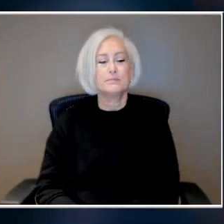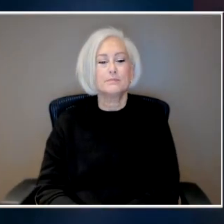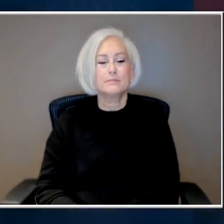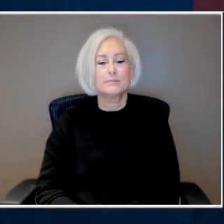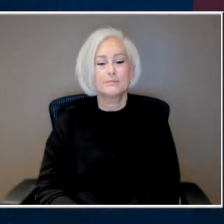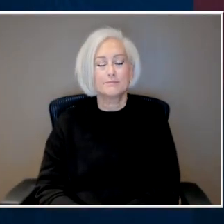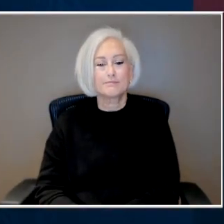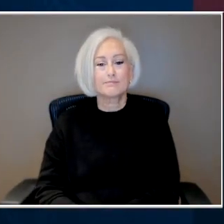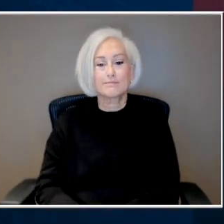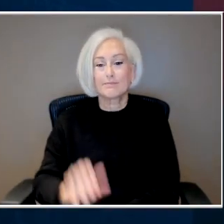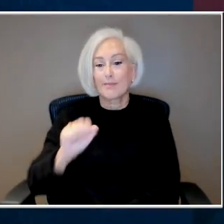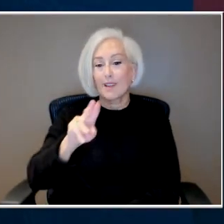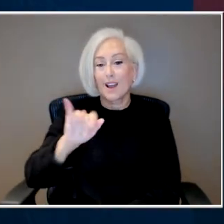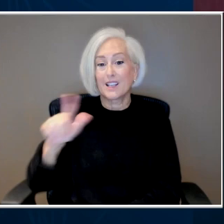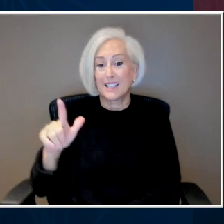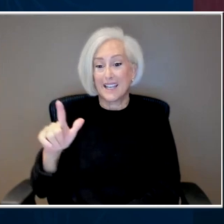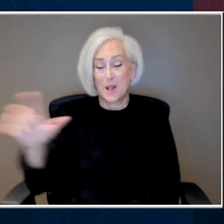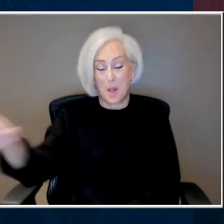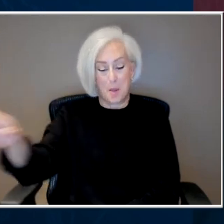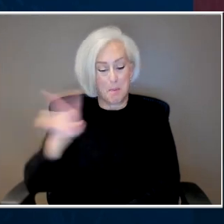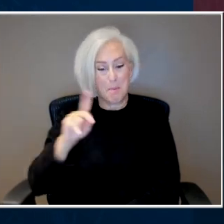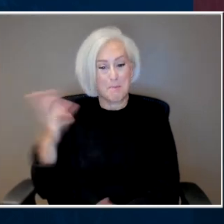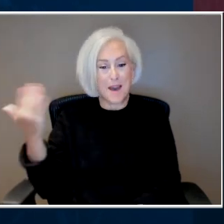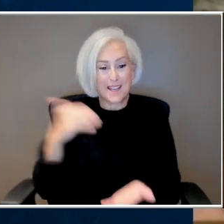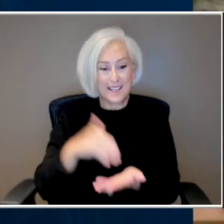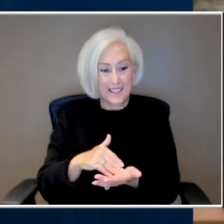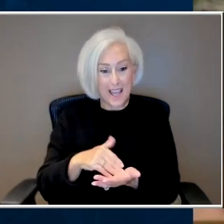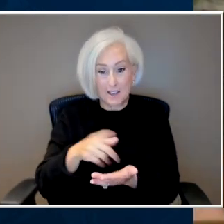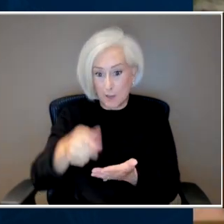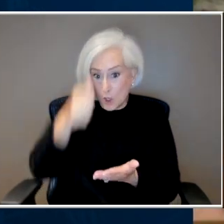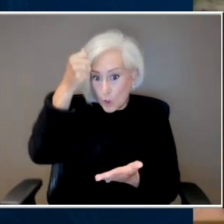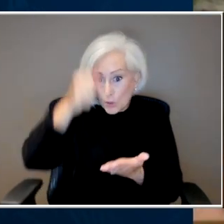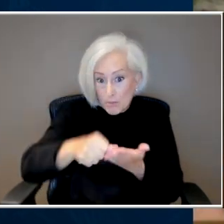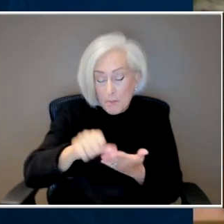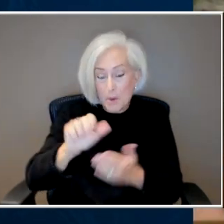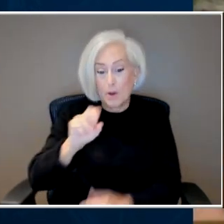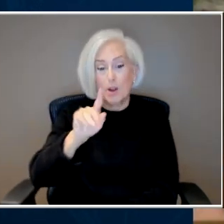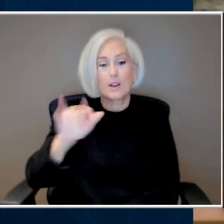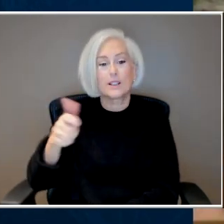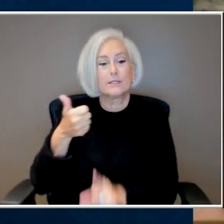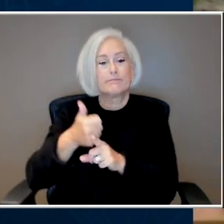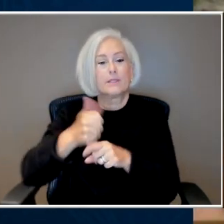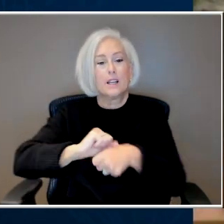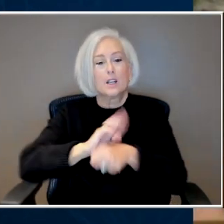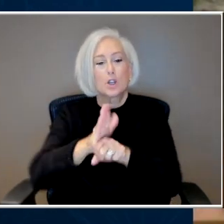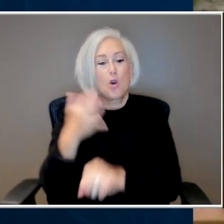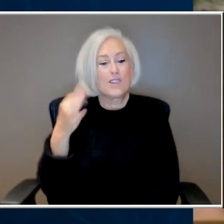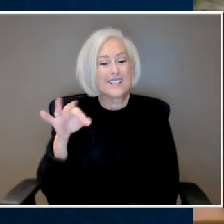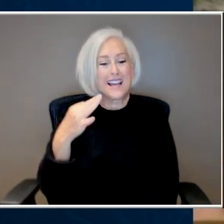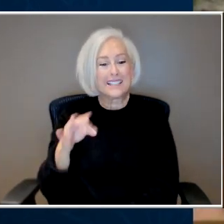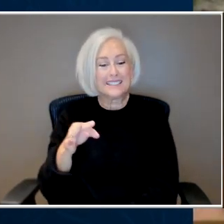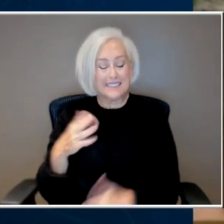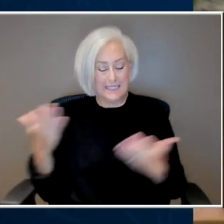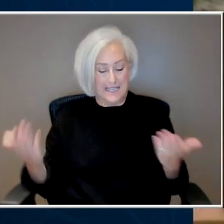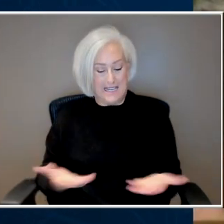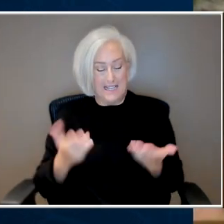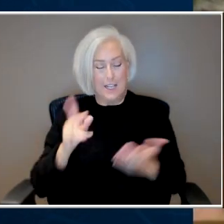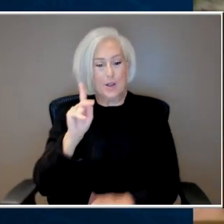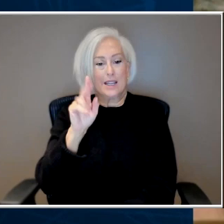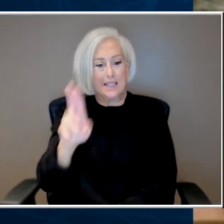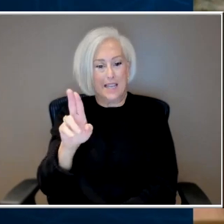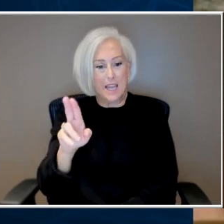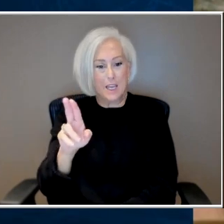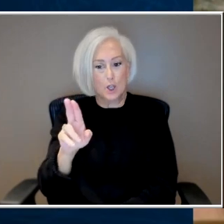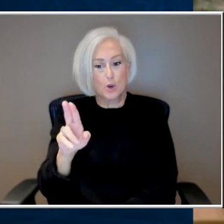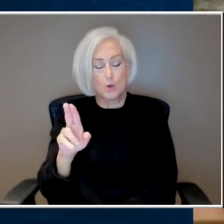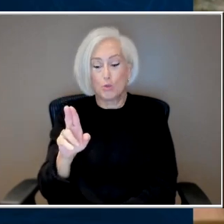Anil is back with us today. If you'll remember, Anil had COVID-19, was here in the hospital, was here with us. He was here in the studio a few